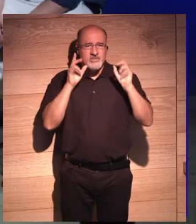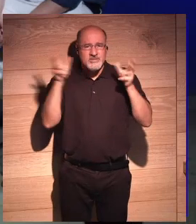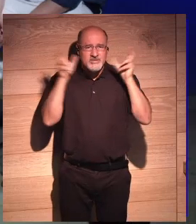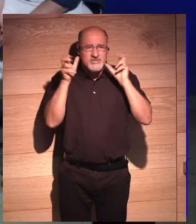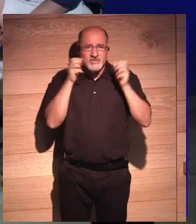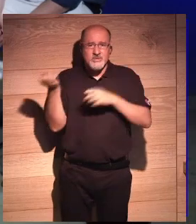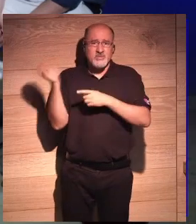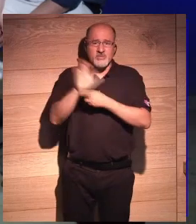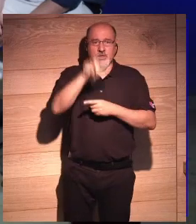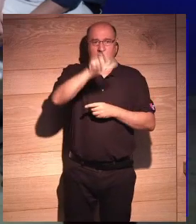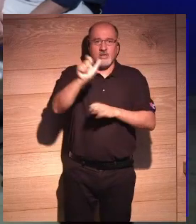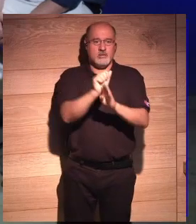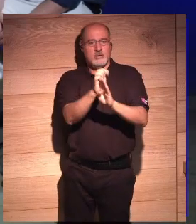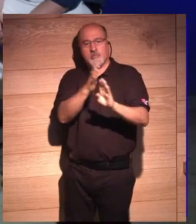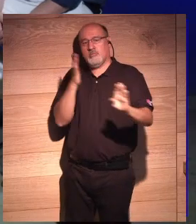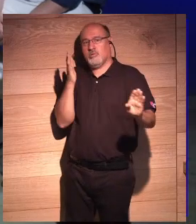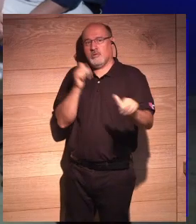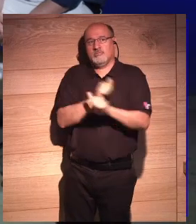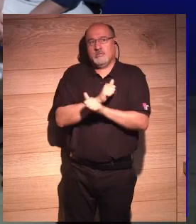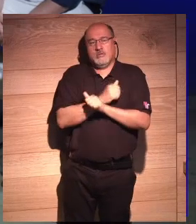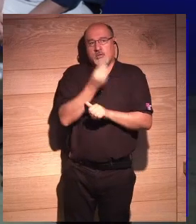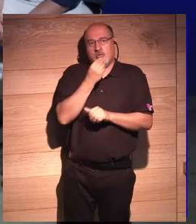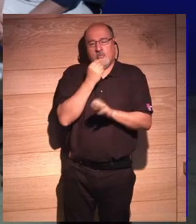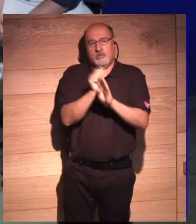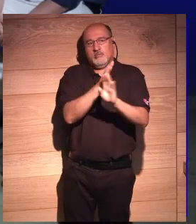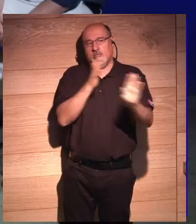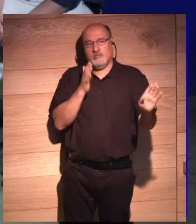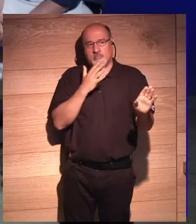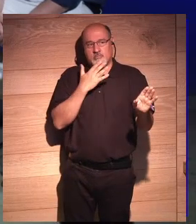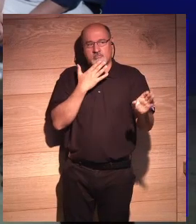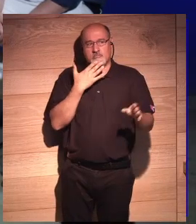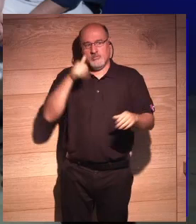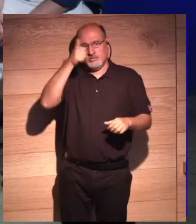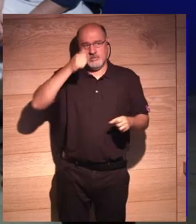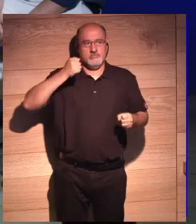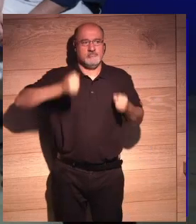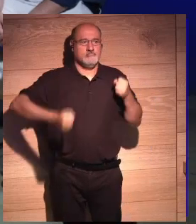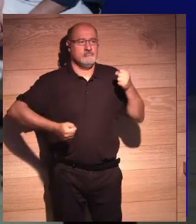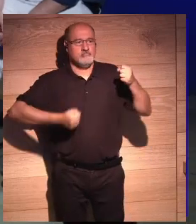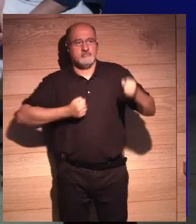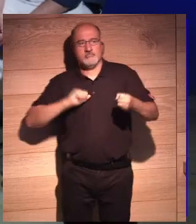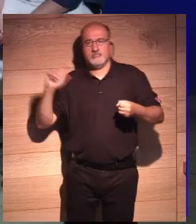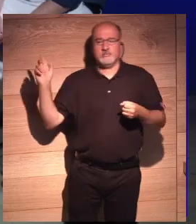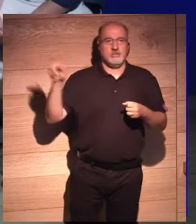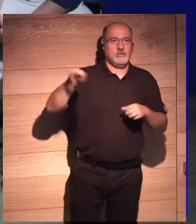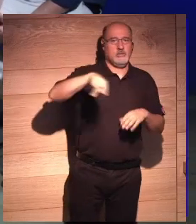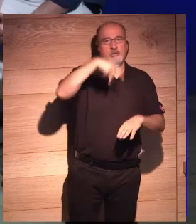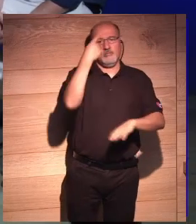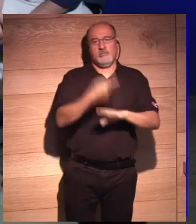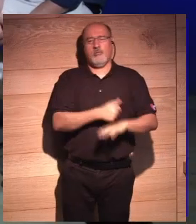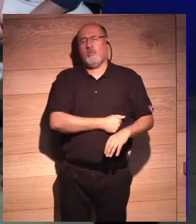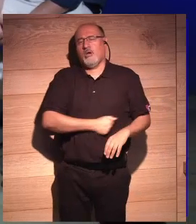sounds of a queue of people waiting to have lunch in L.A., and how suddenly an avatar